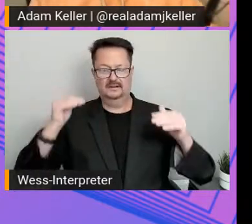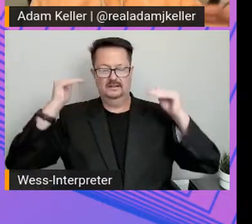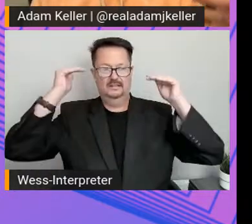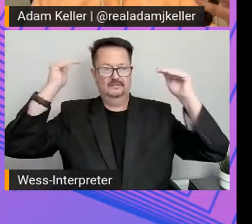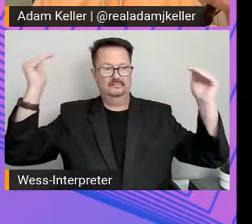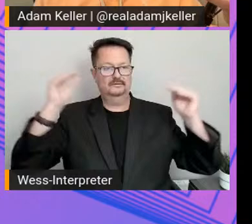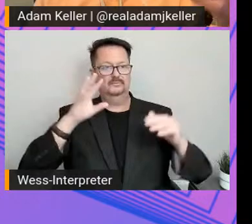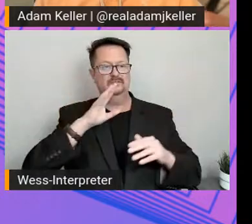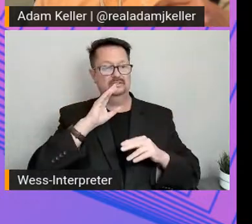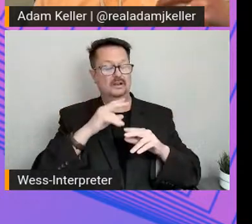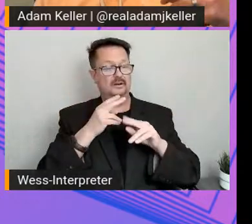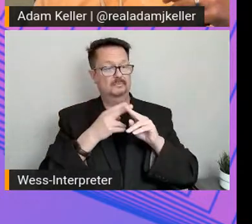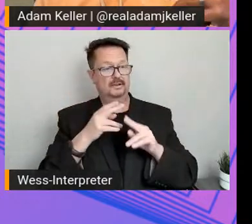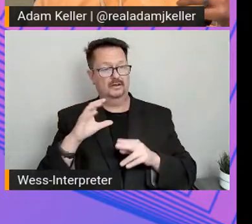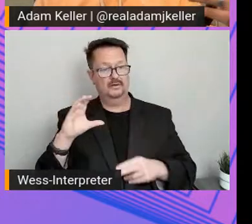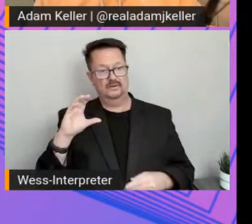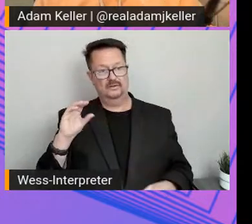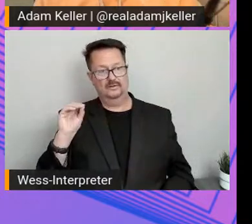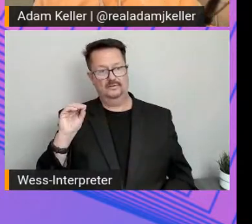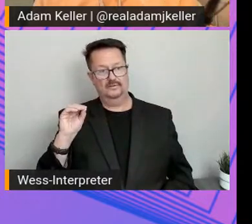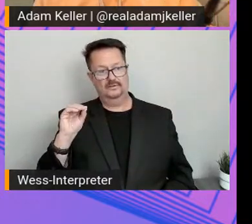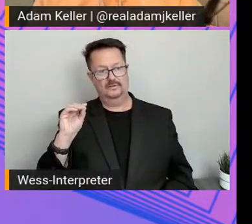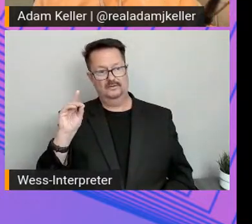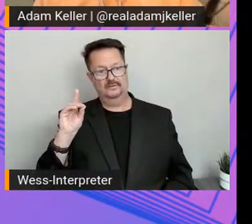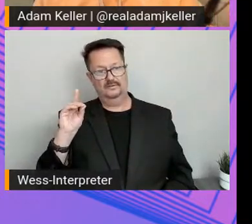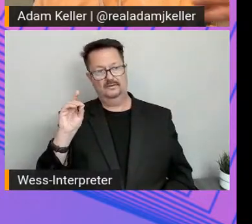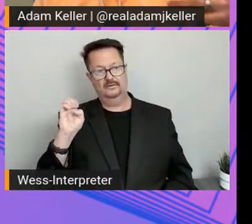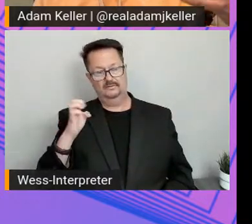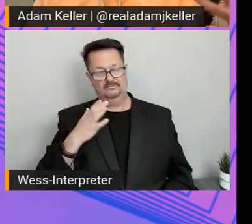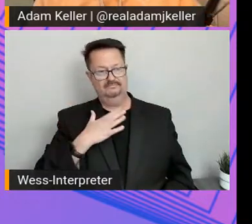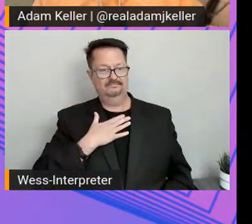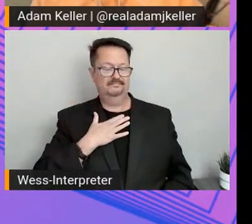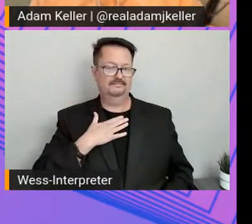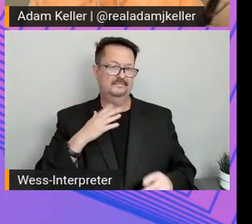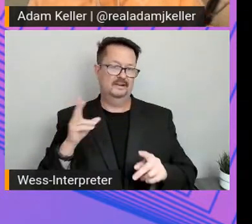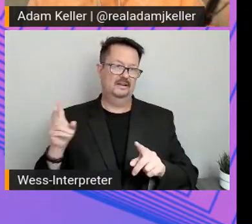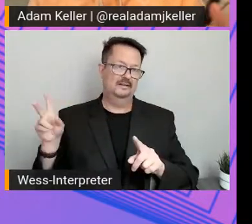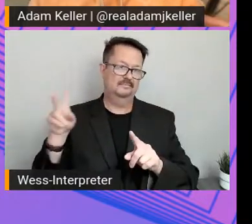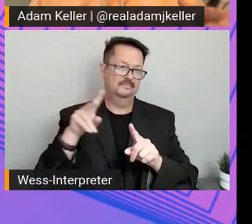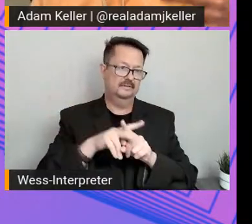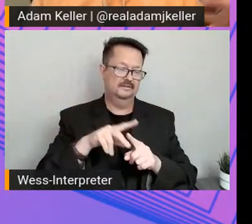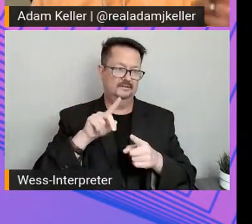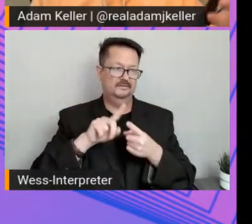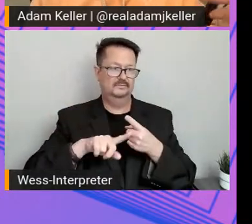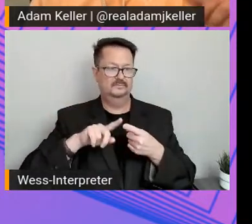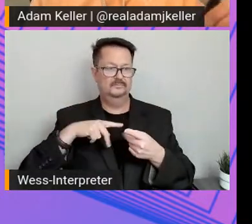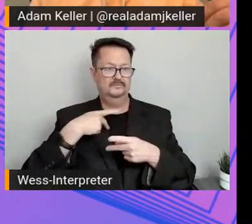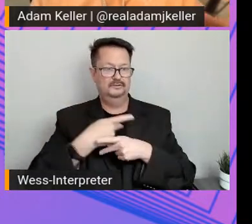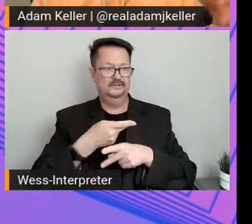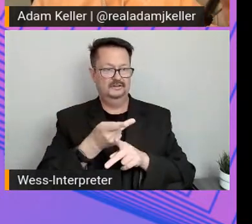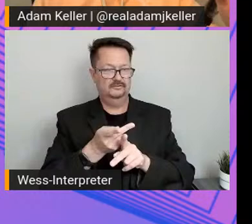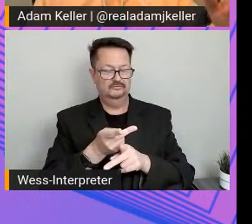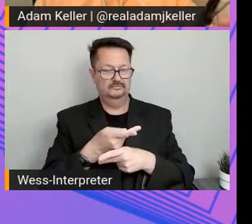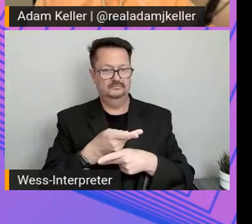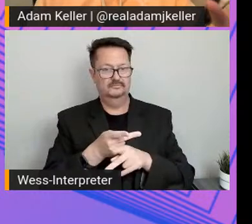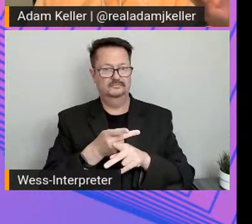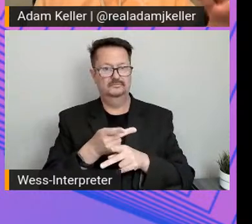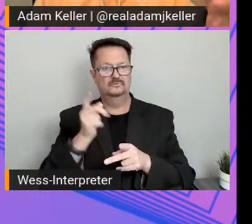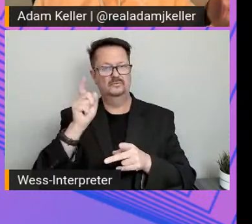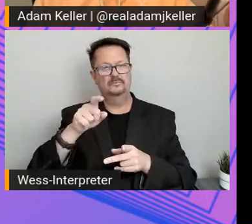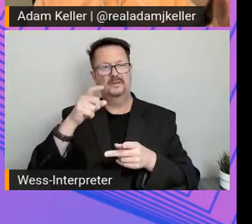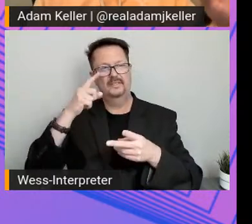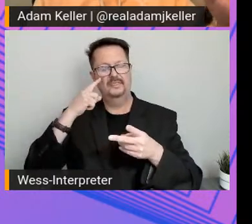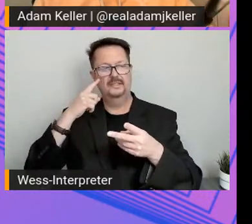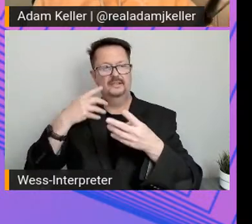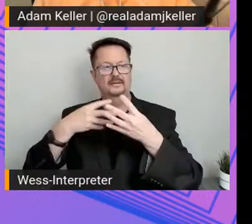our code from just here's my application to production, here's all of the things we need to be thinking about. So this is kind